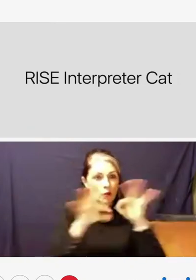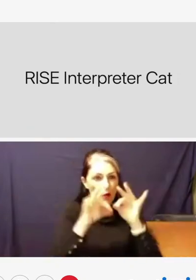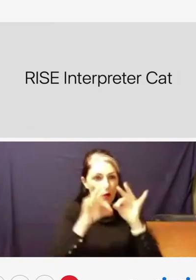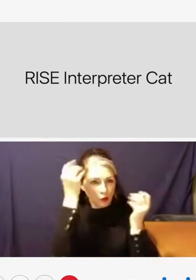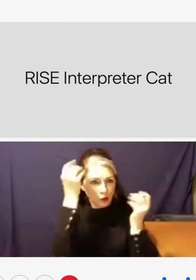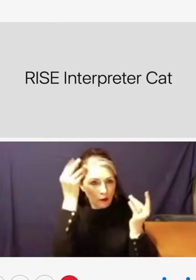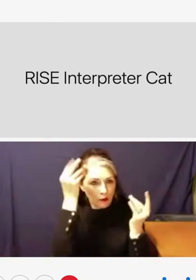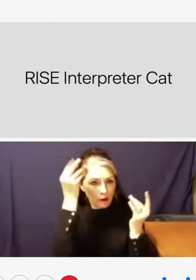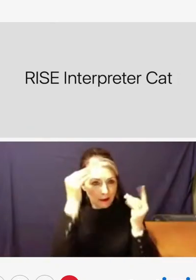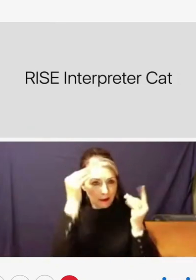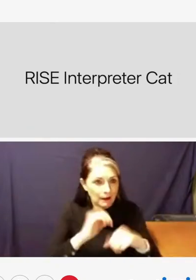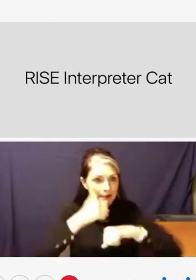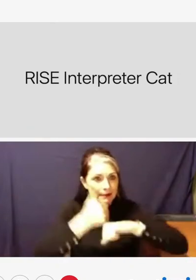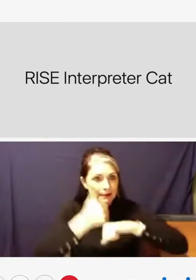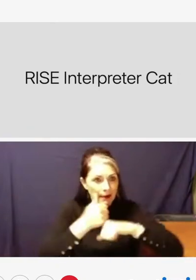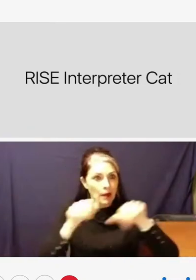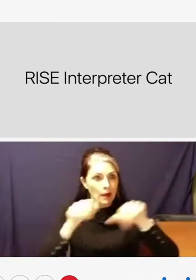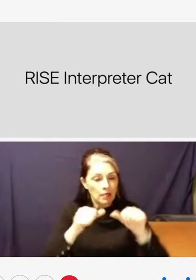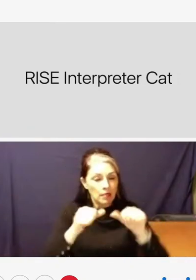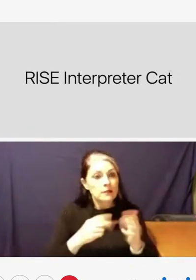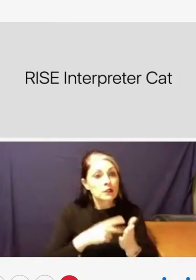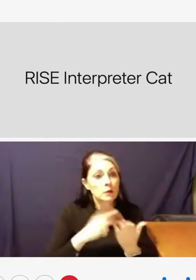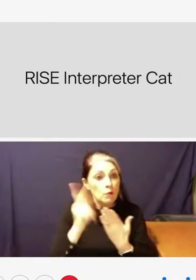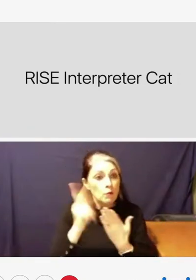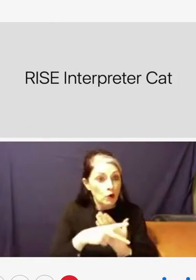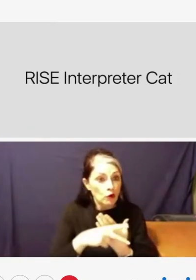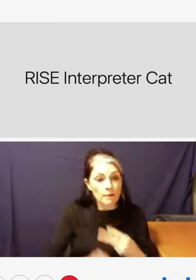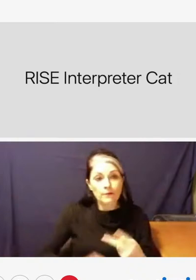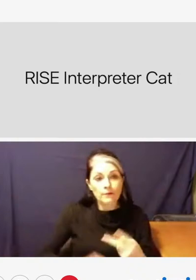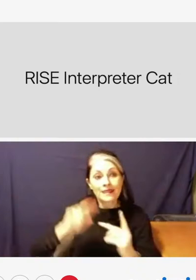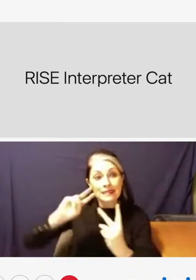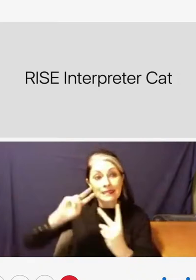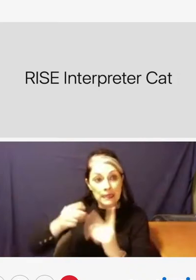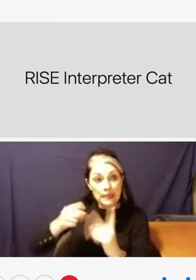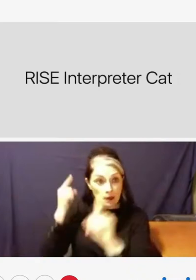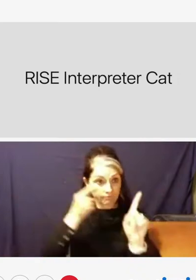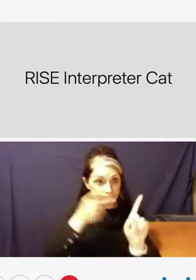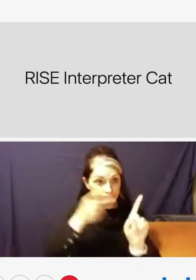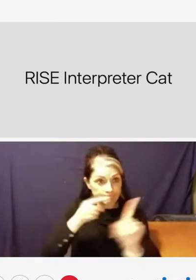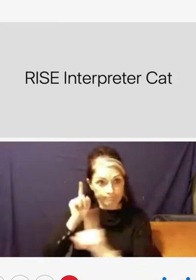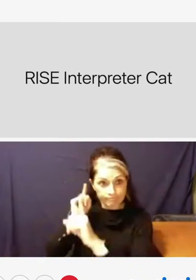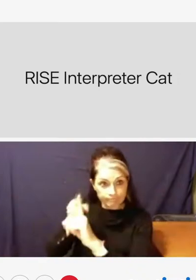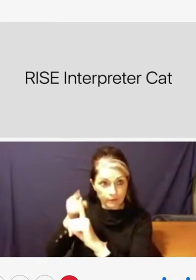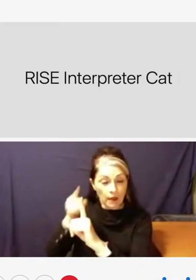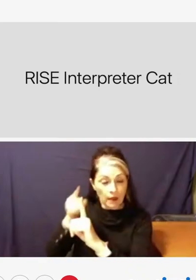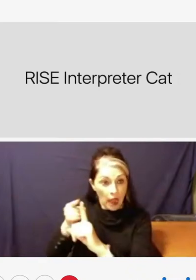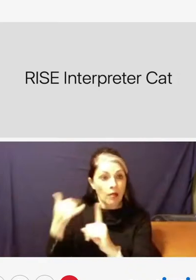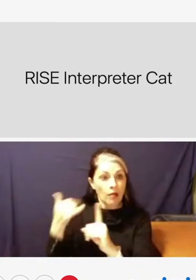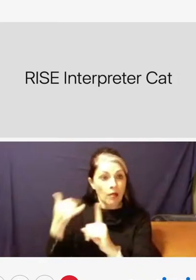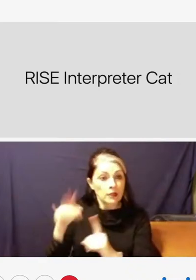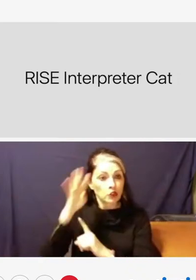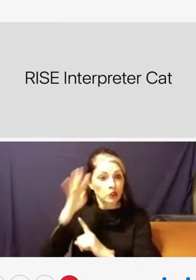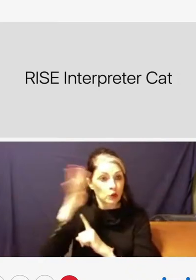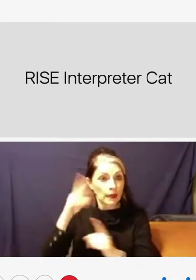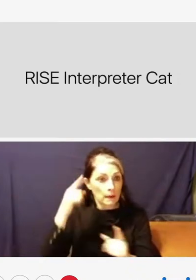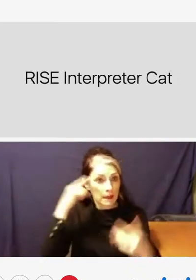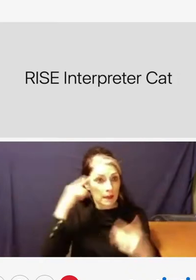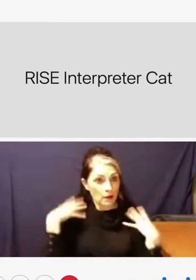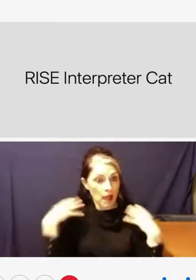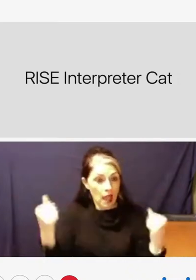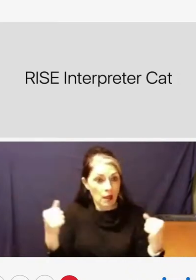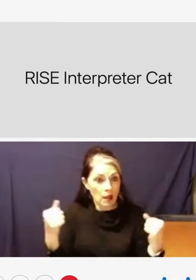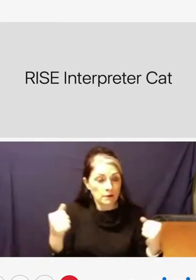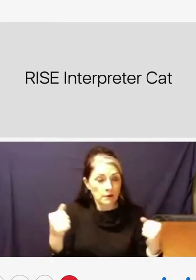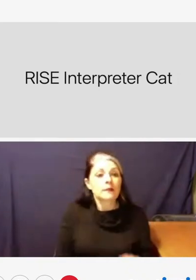program the second very important uh objective of of in creating this mental health program was to create a multi-tiered systems of